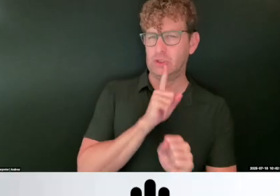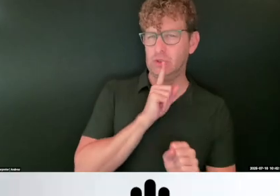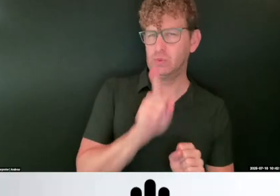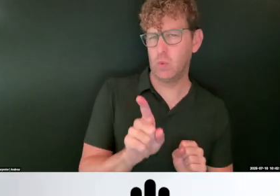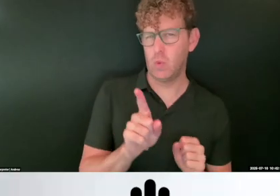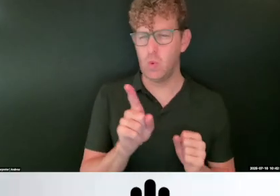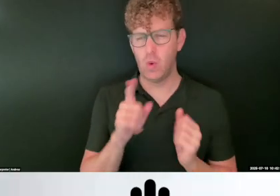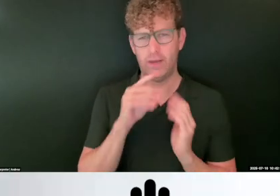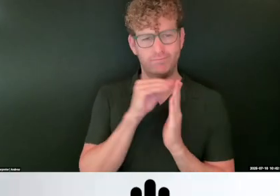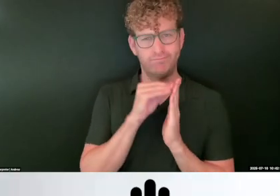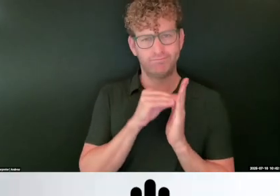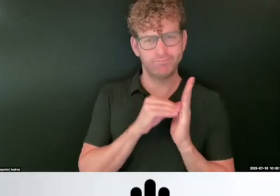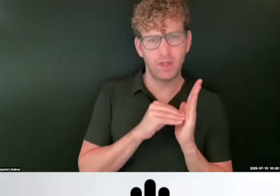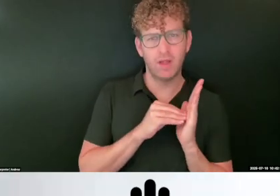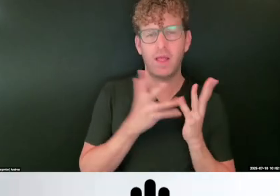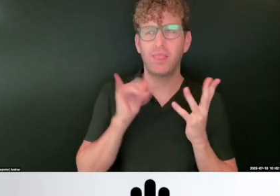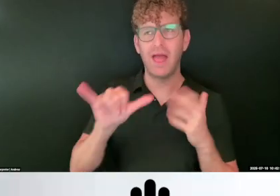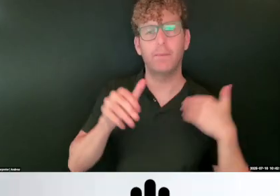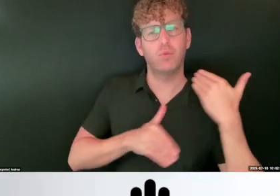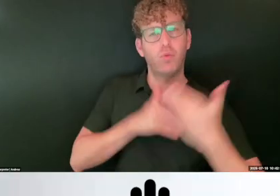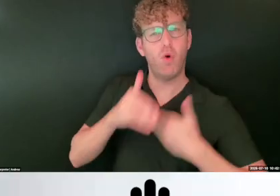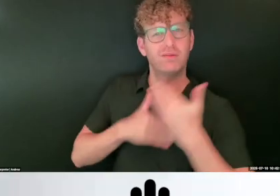months for an individual to